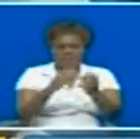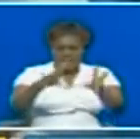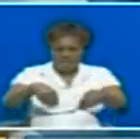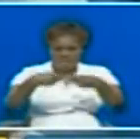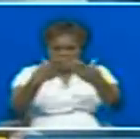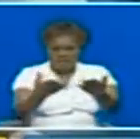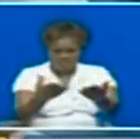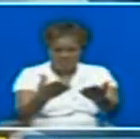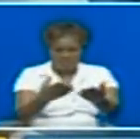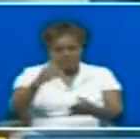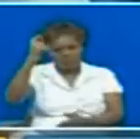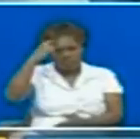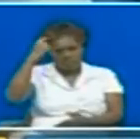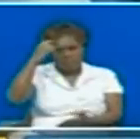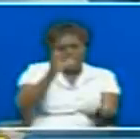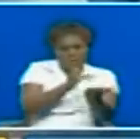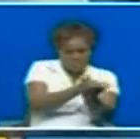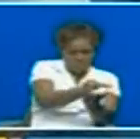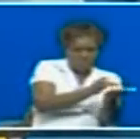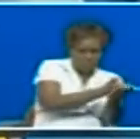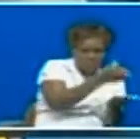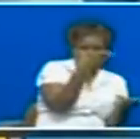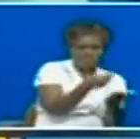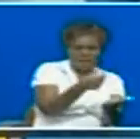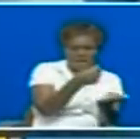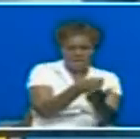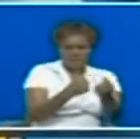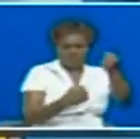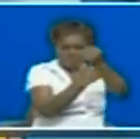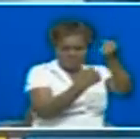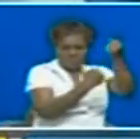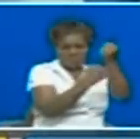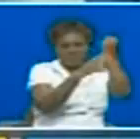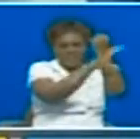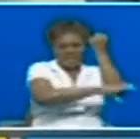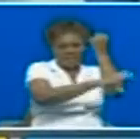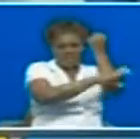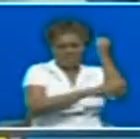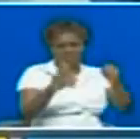out considerable sums of money for bursaries across the country.